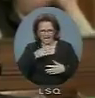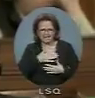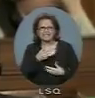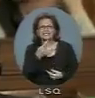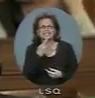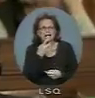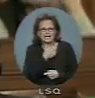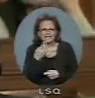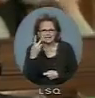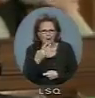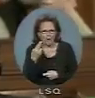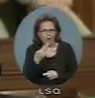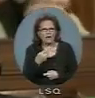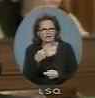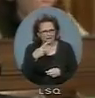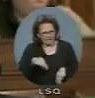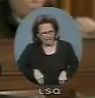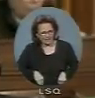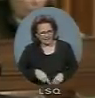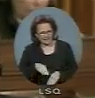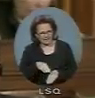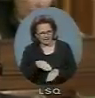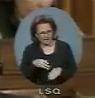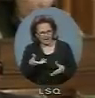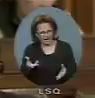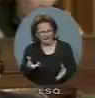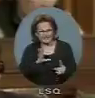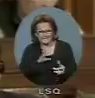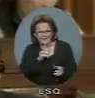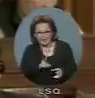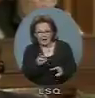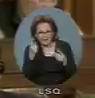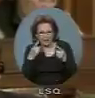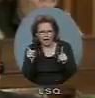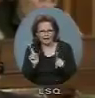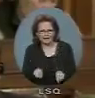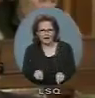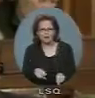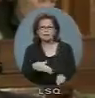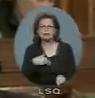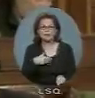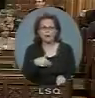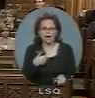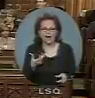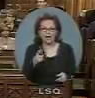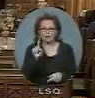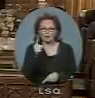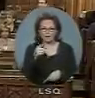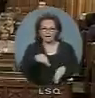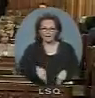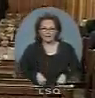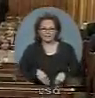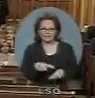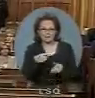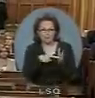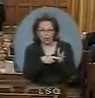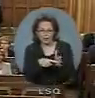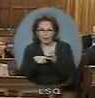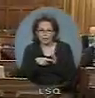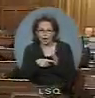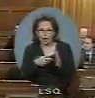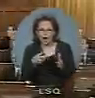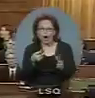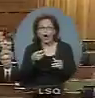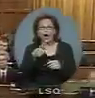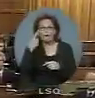general? And if there is an agreement, why won't the Prime Minister show it to Canadians right now? The Right